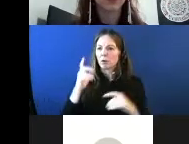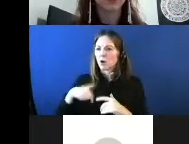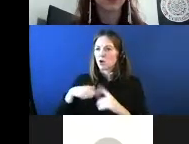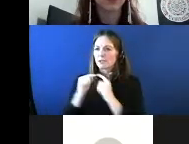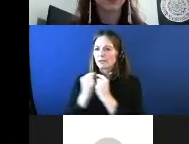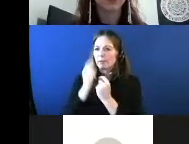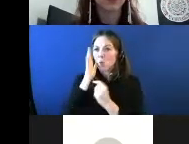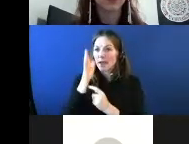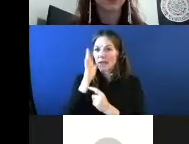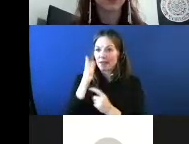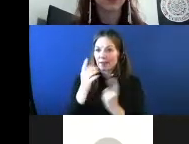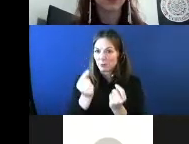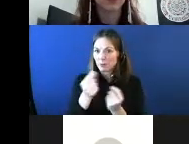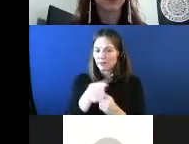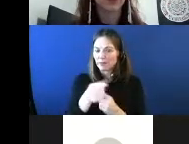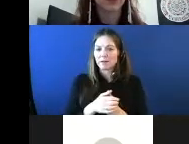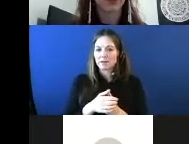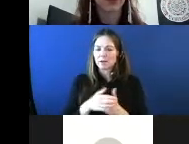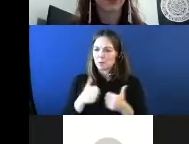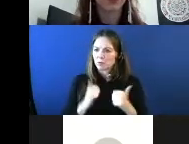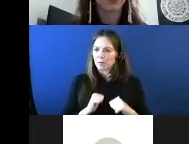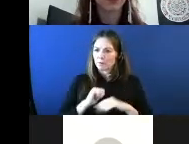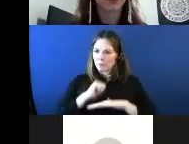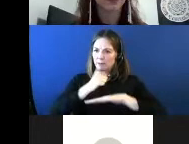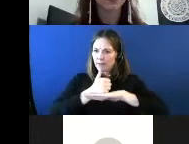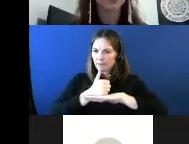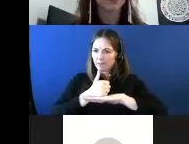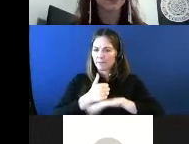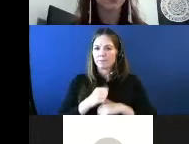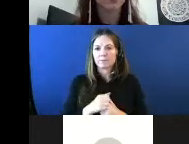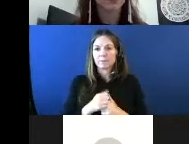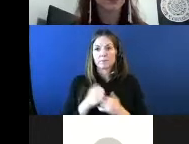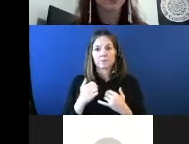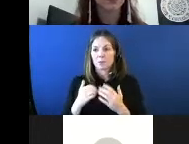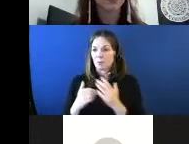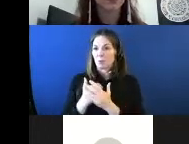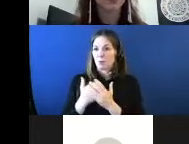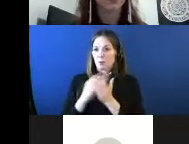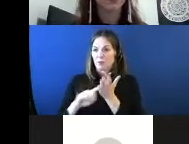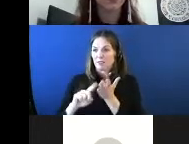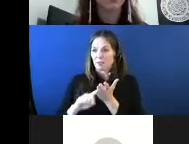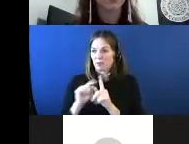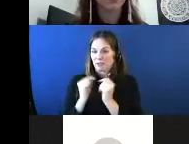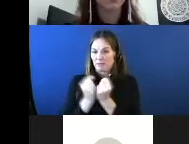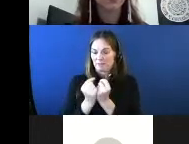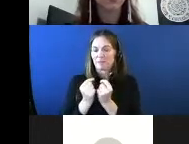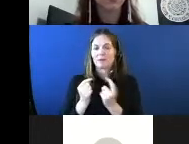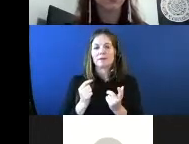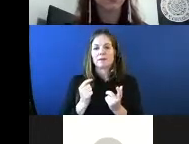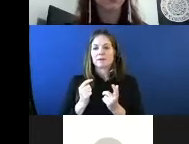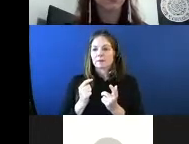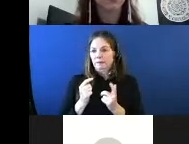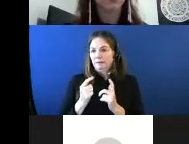future, and how we're trying to structure our work. We are a new research team, and as I showed, we're a